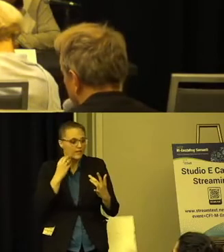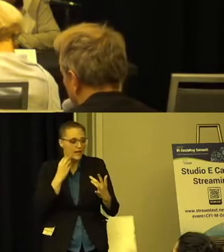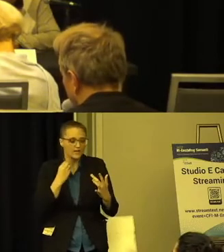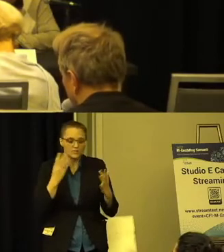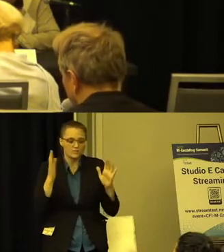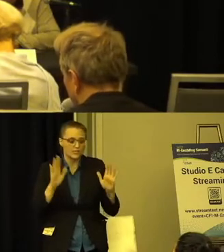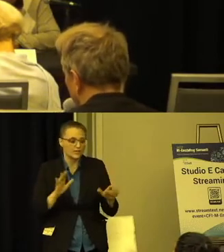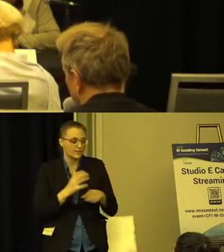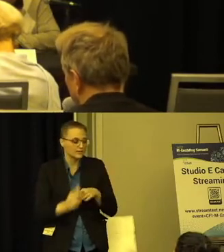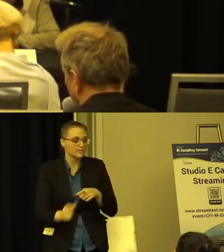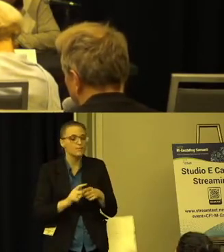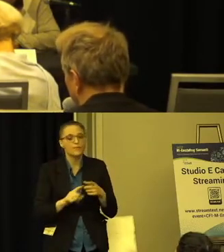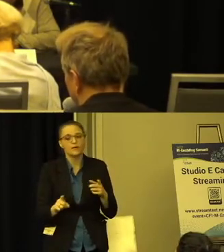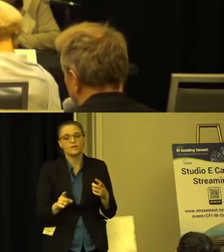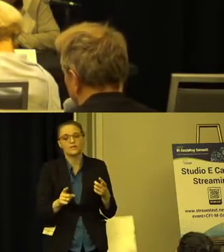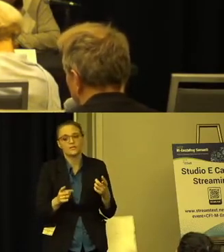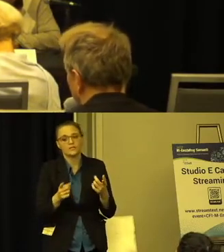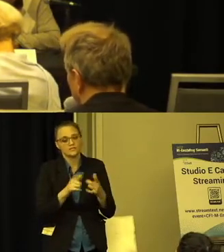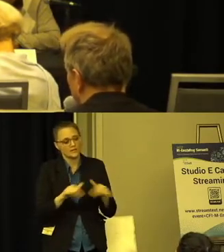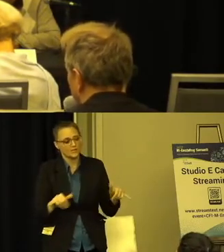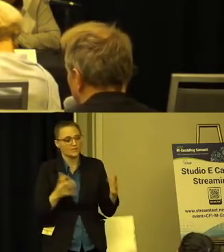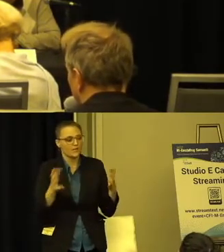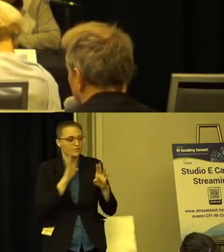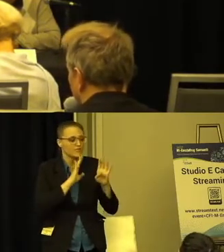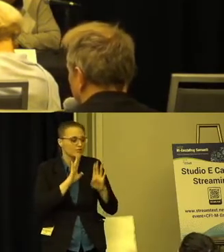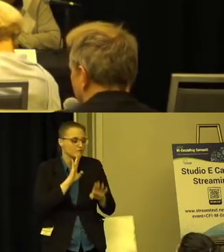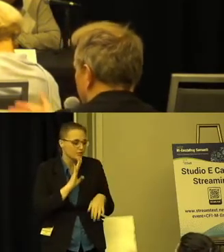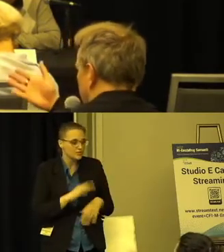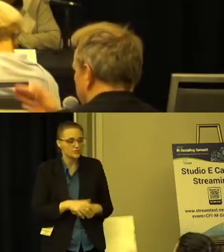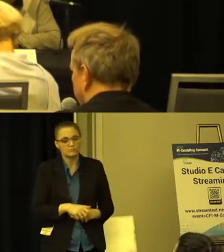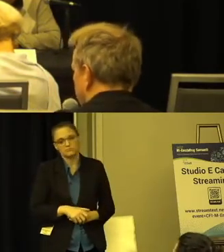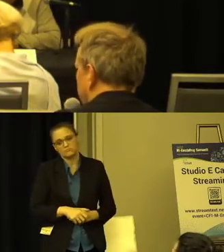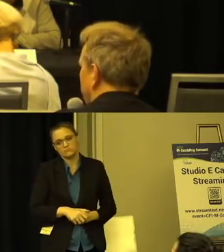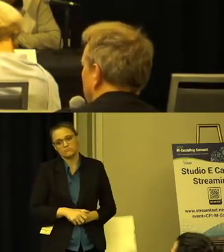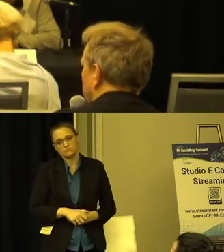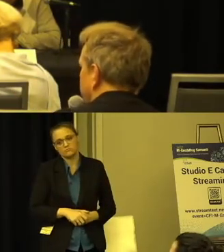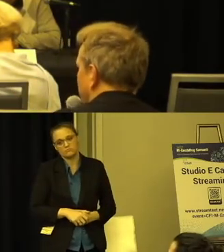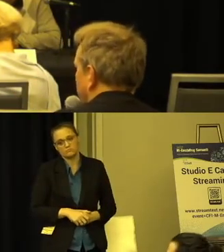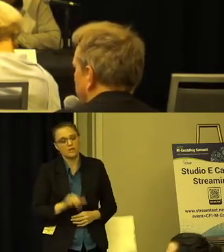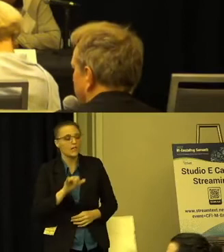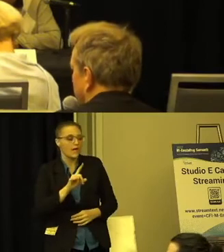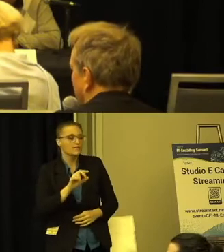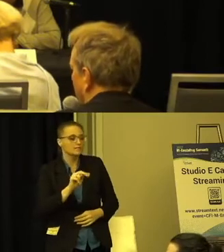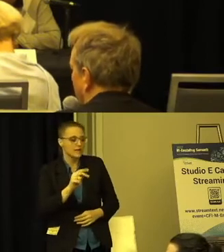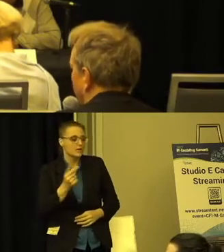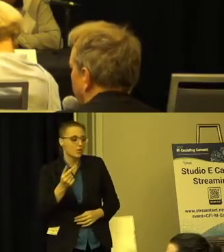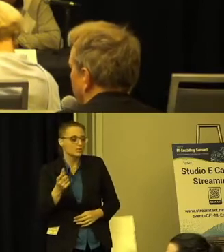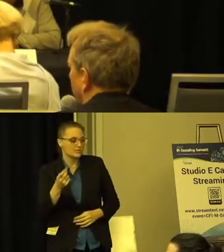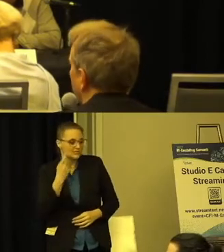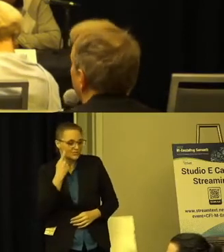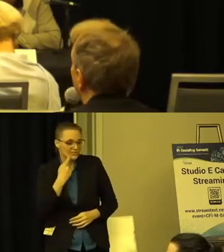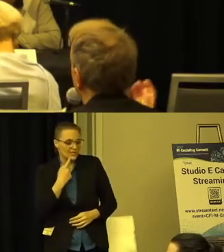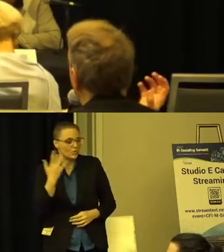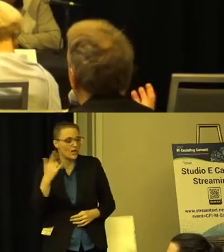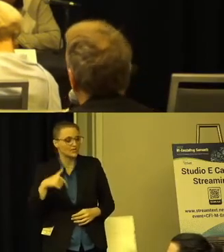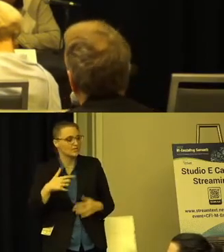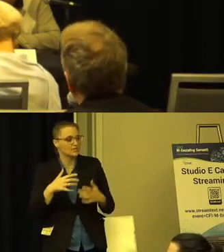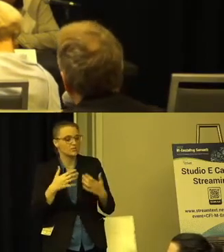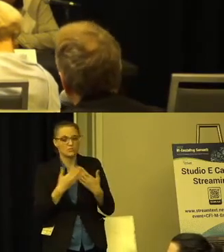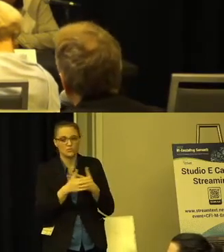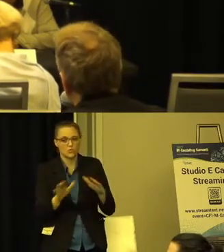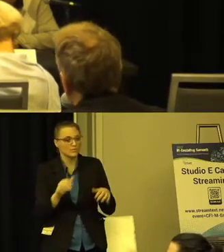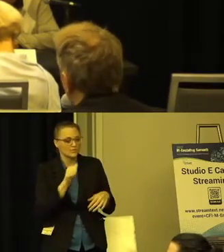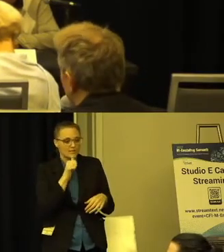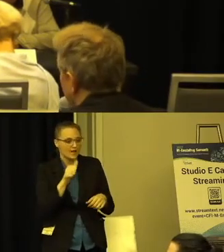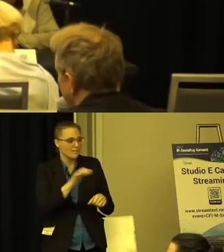same time, there's a lot of frustration in that, like Dan Goldstein just said, why is this room not packed?